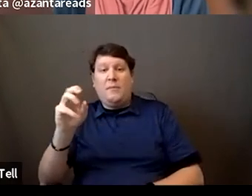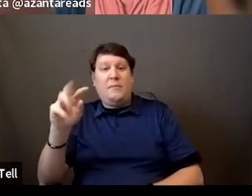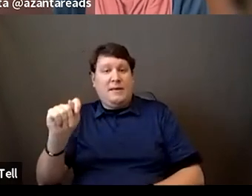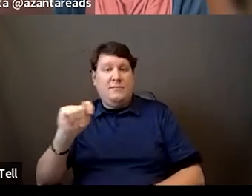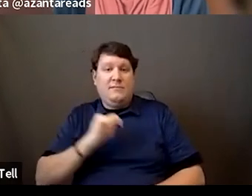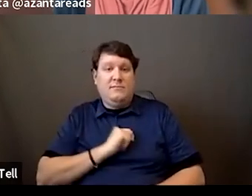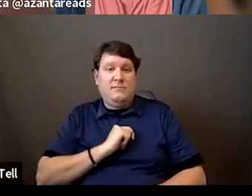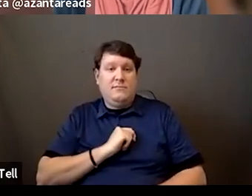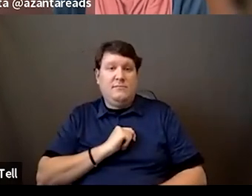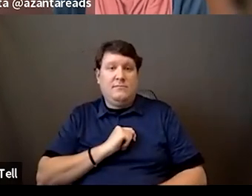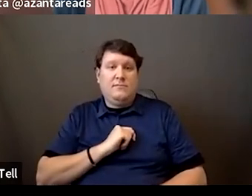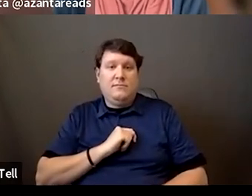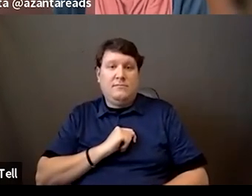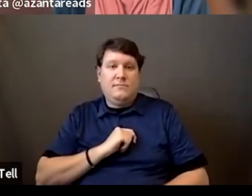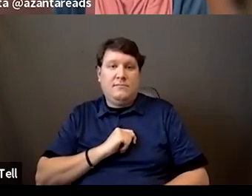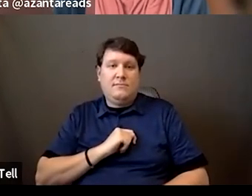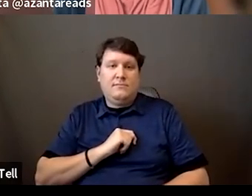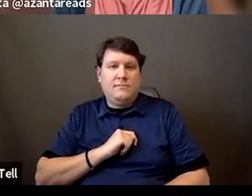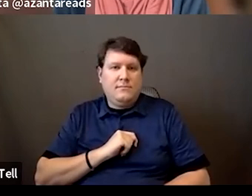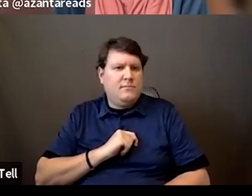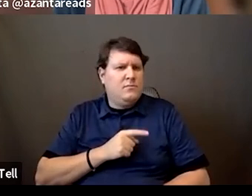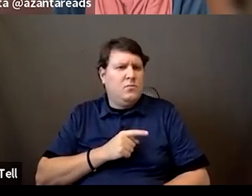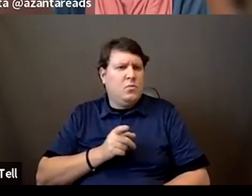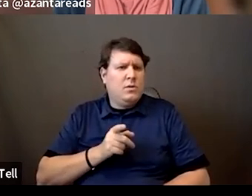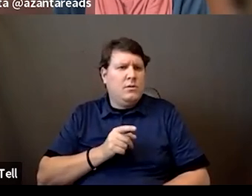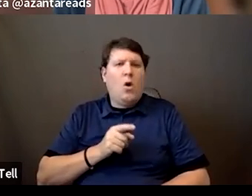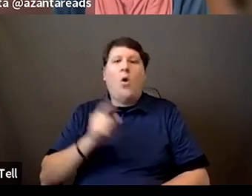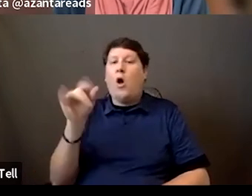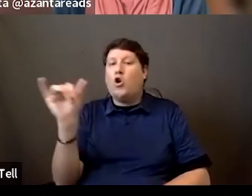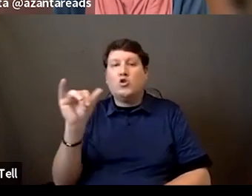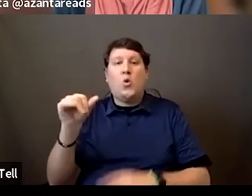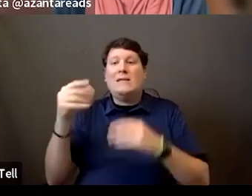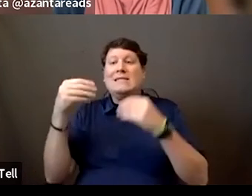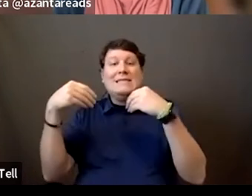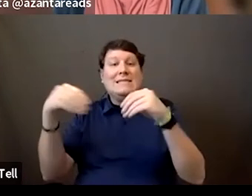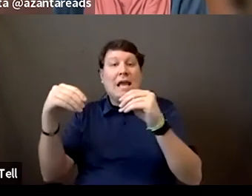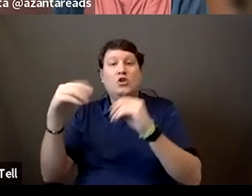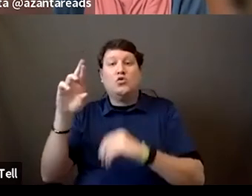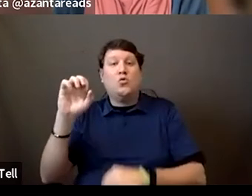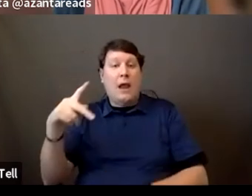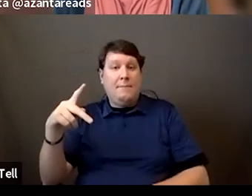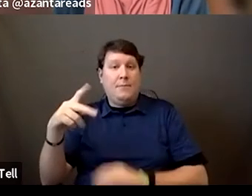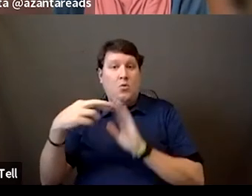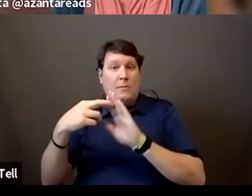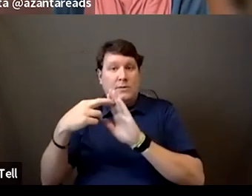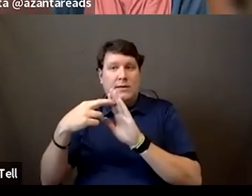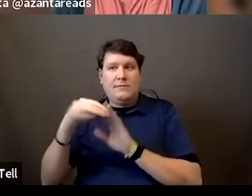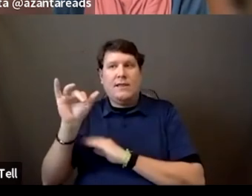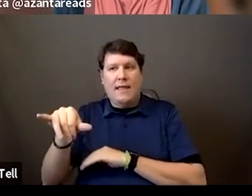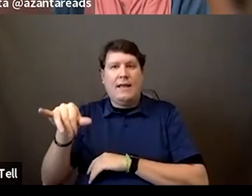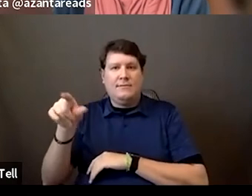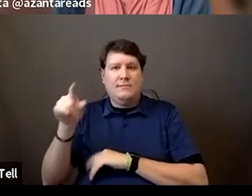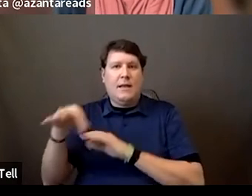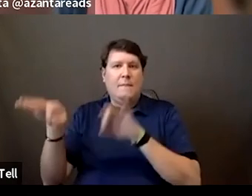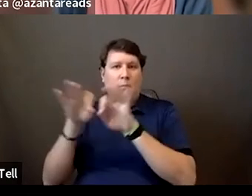be a great resource. I think everyone who's a sales rep should connect with you guys.